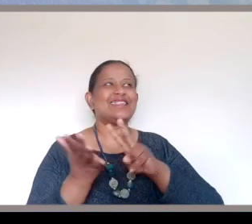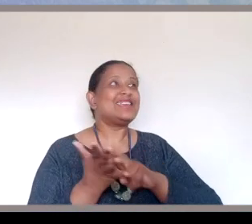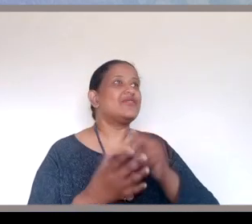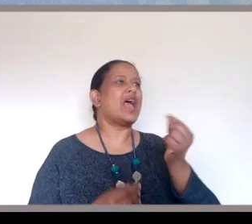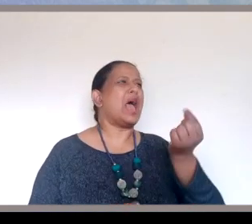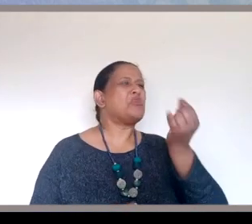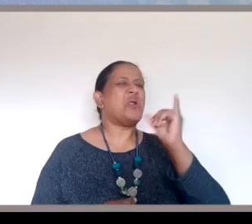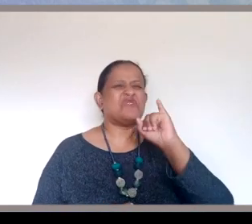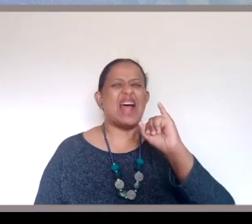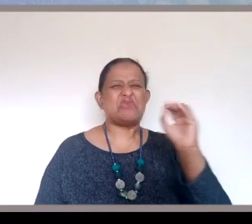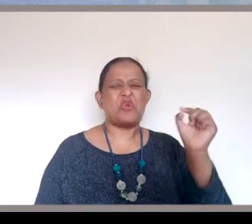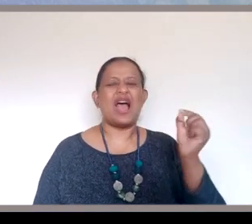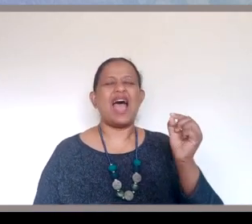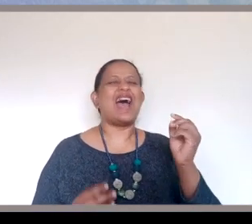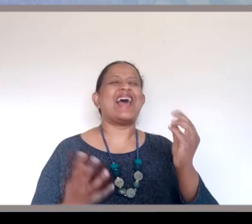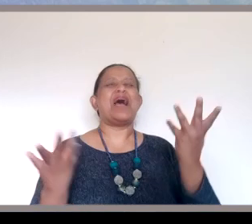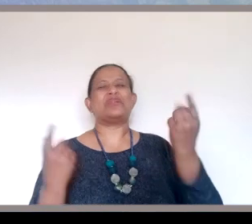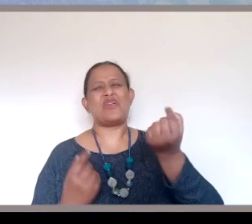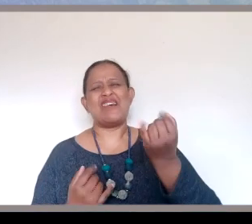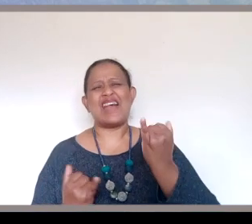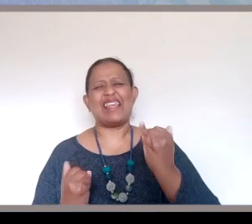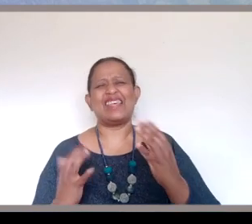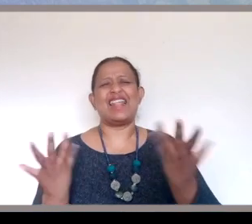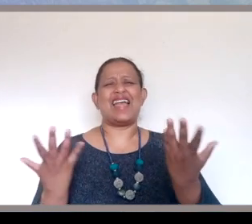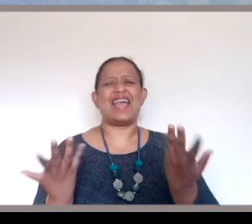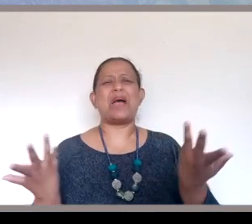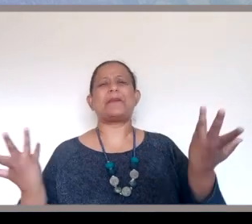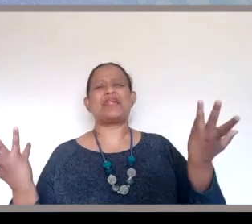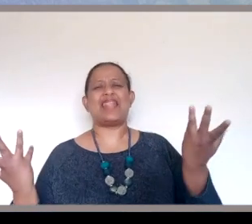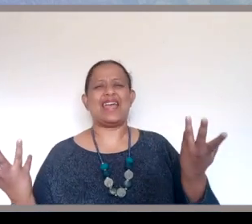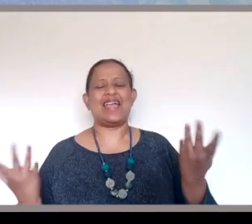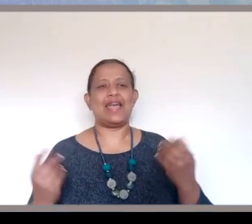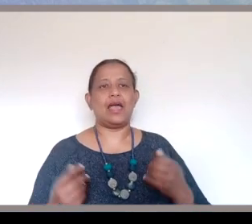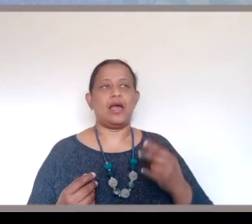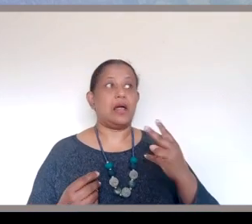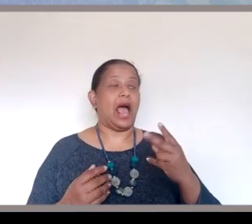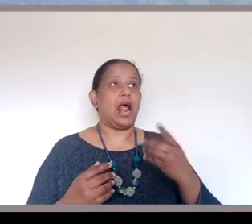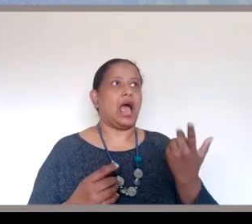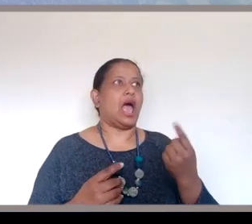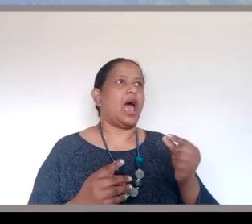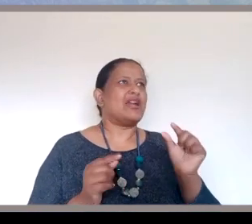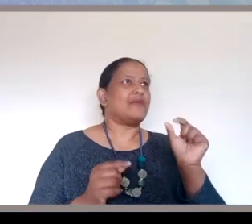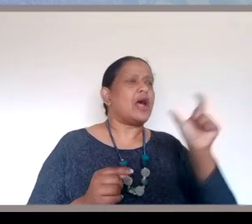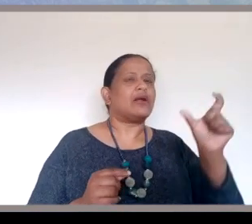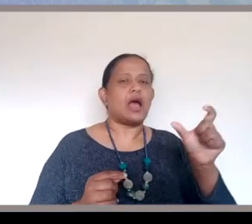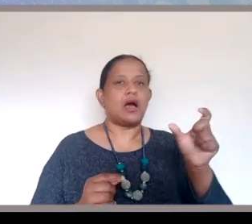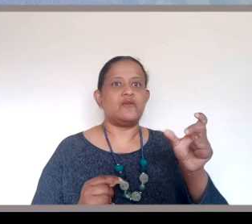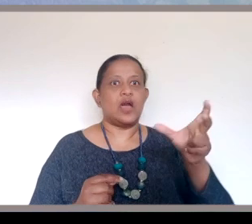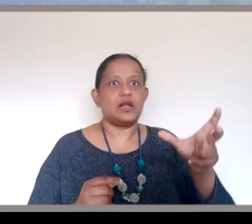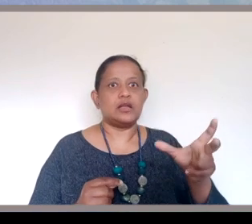imagination. Friend, listen to me. What you flirt with, you will fall for. That's the